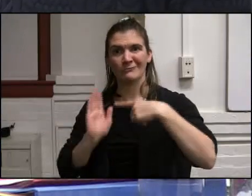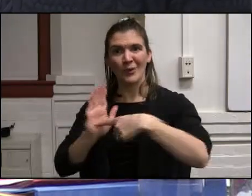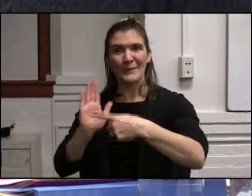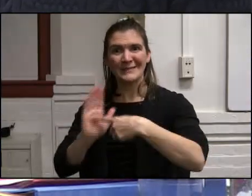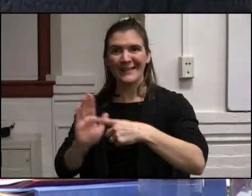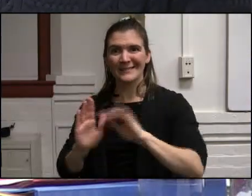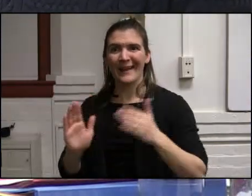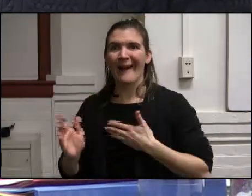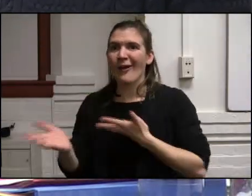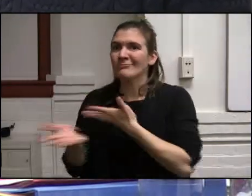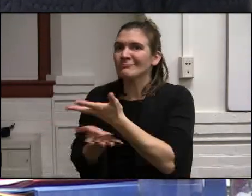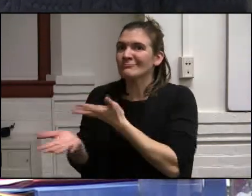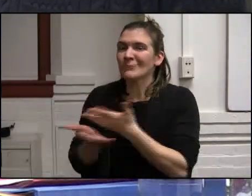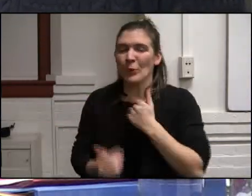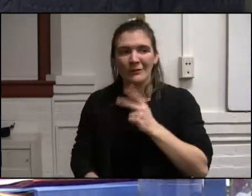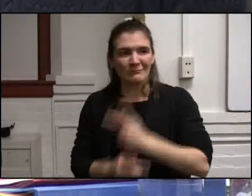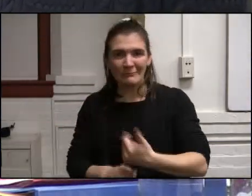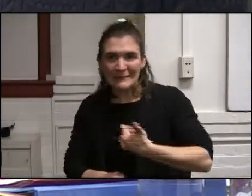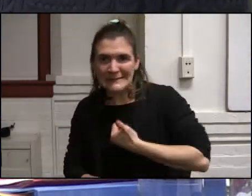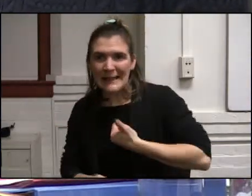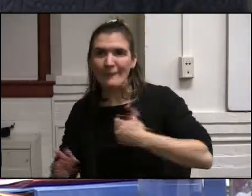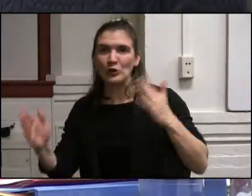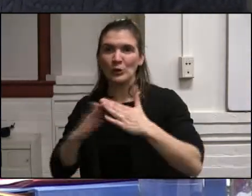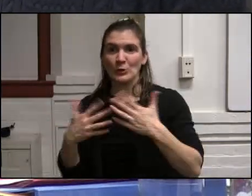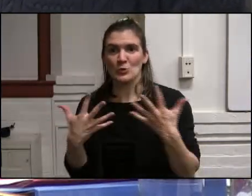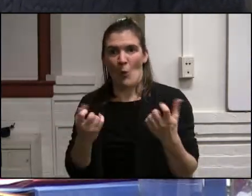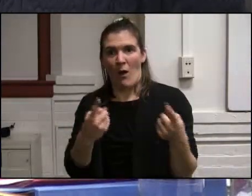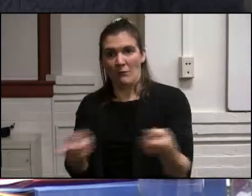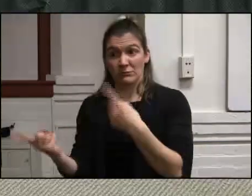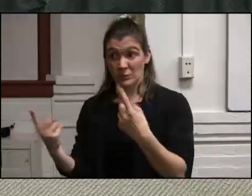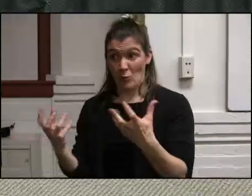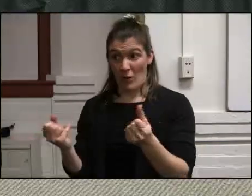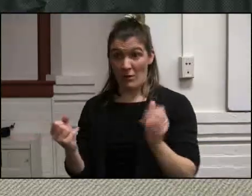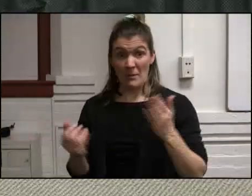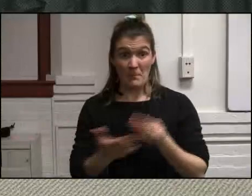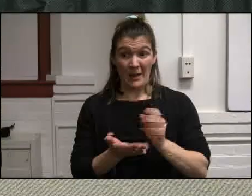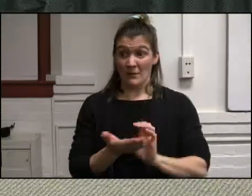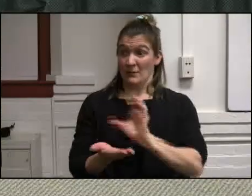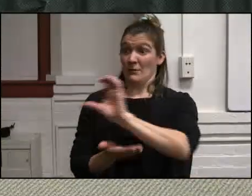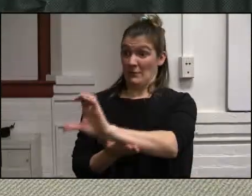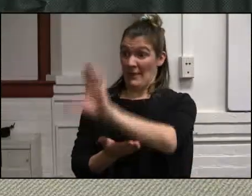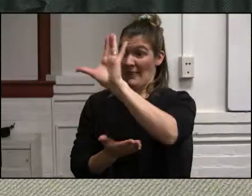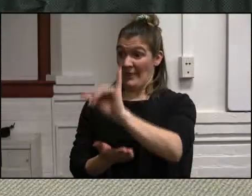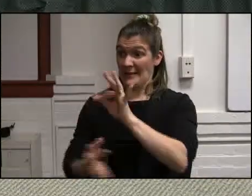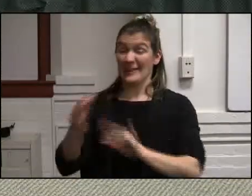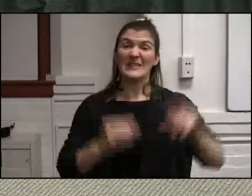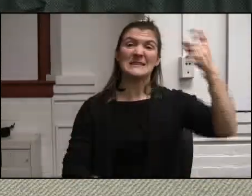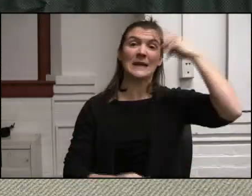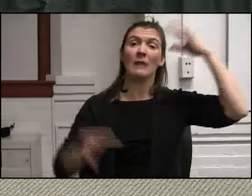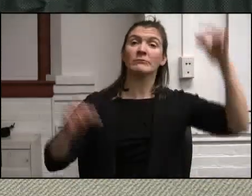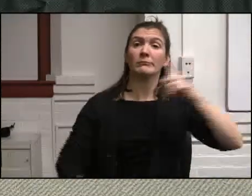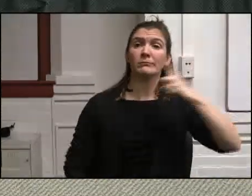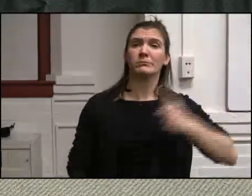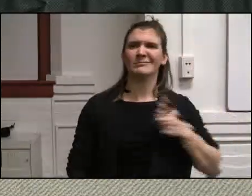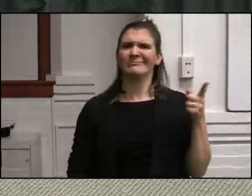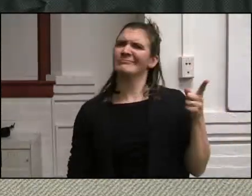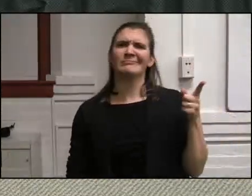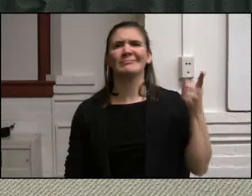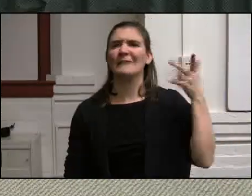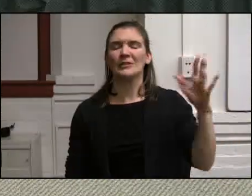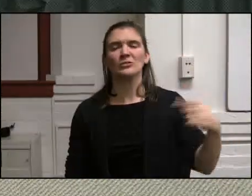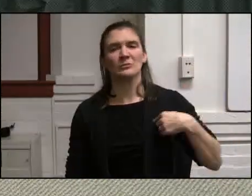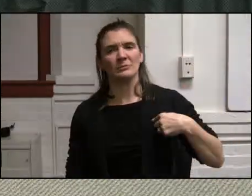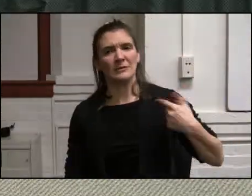represents self-governance and that communities ought to decide whether to use general obligation bonds rather than the state deciding whether or not it's okay